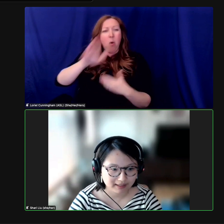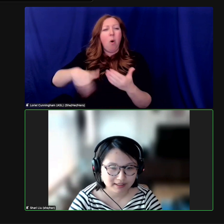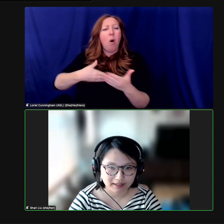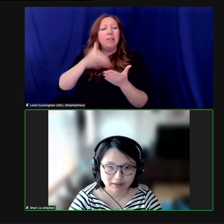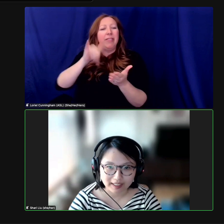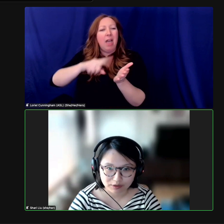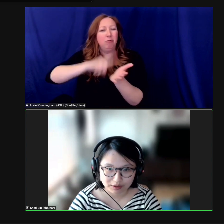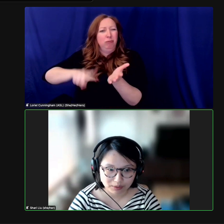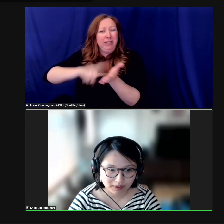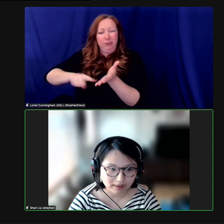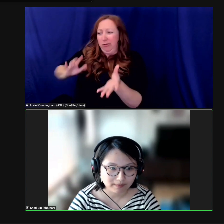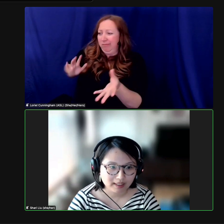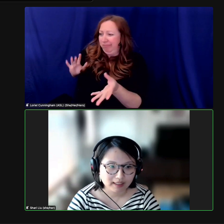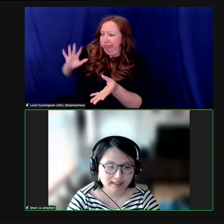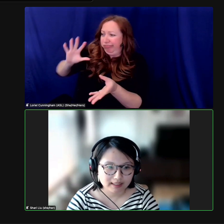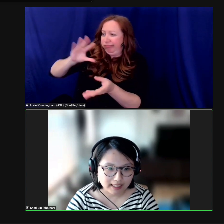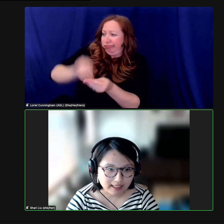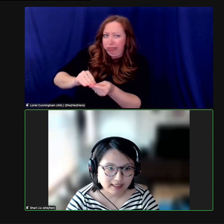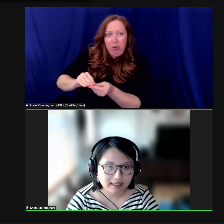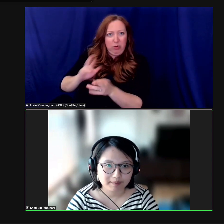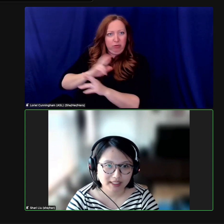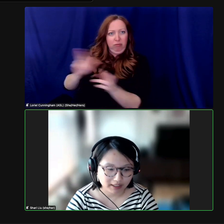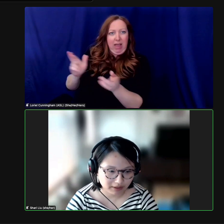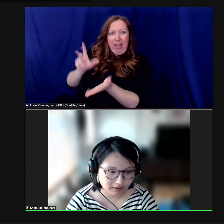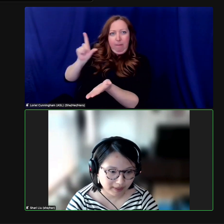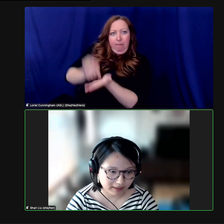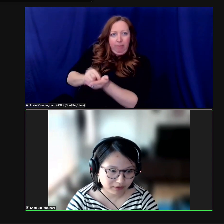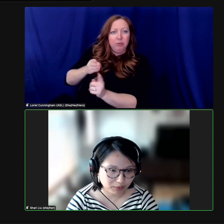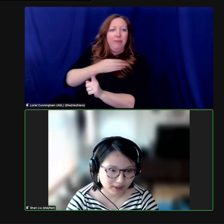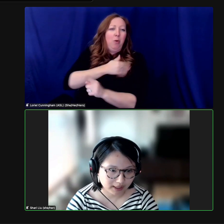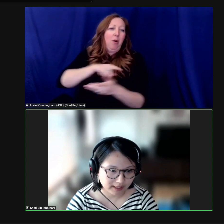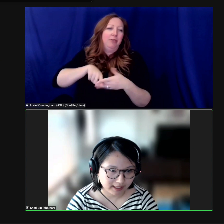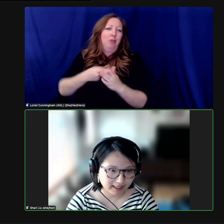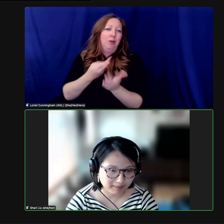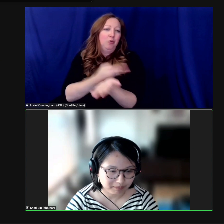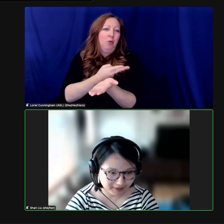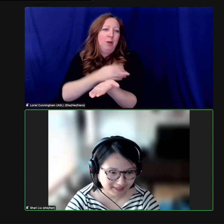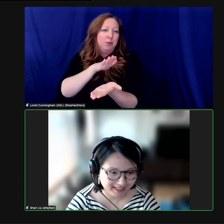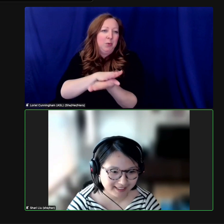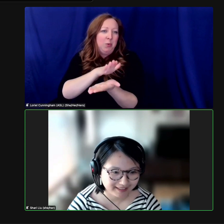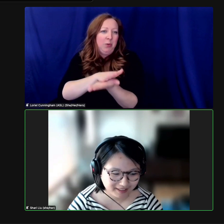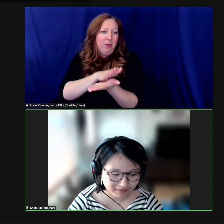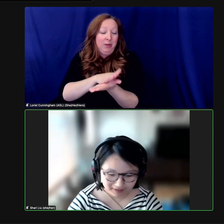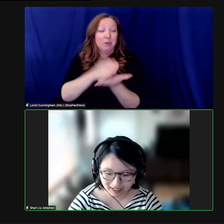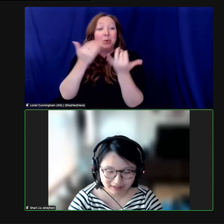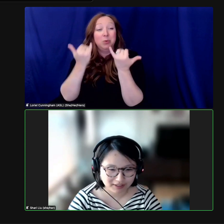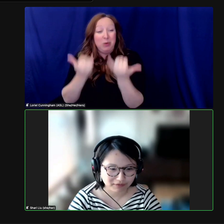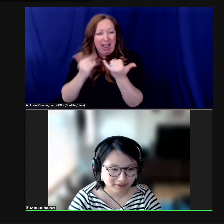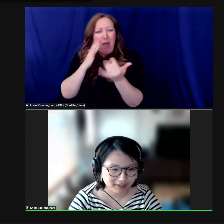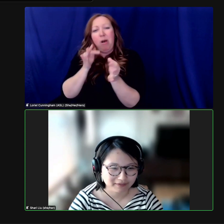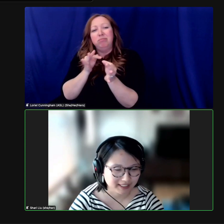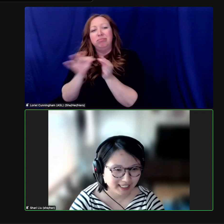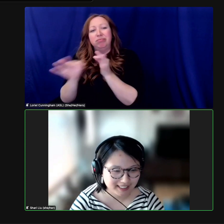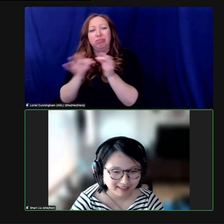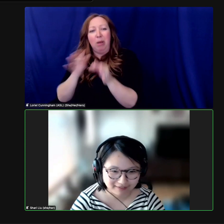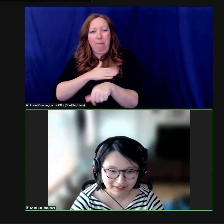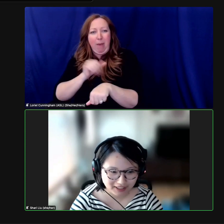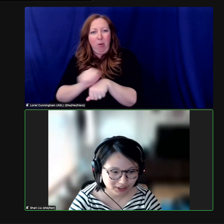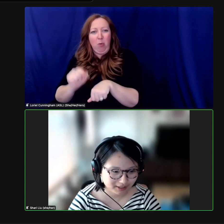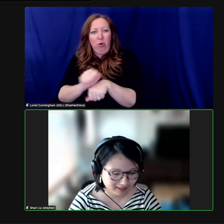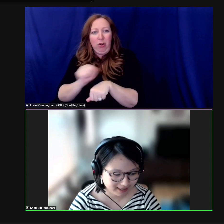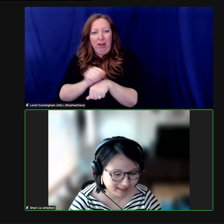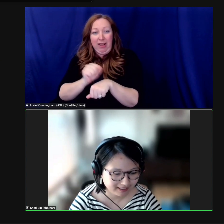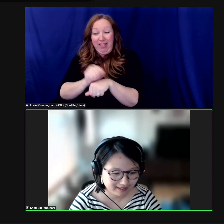time that I started graduate school. And today I'm going to tell you about the work that builds on this just very fantastic